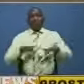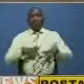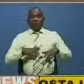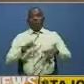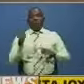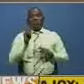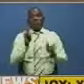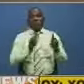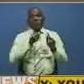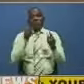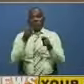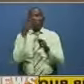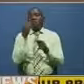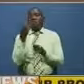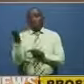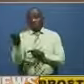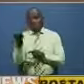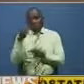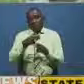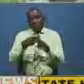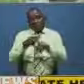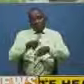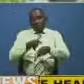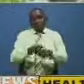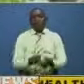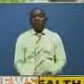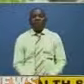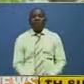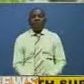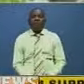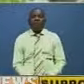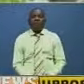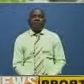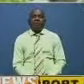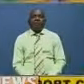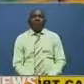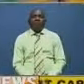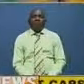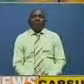use their classrooms on a temporary basis.